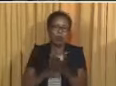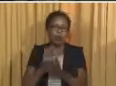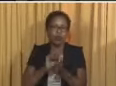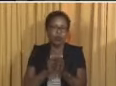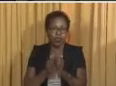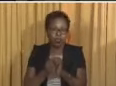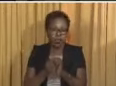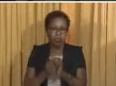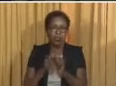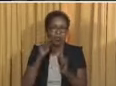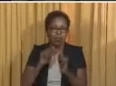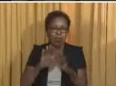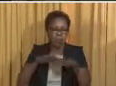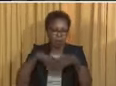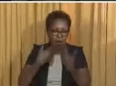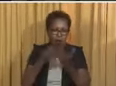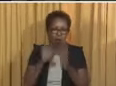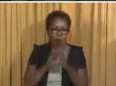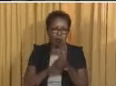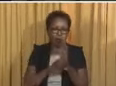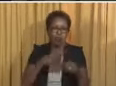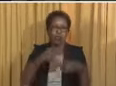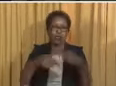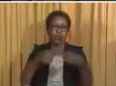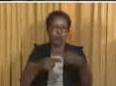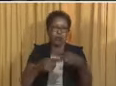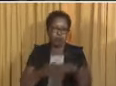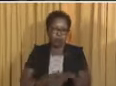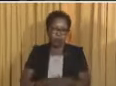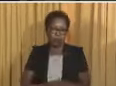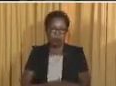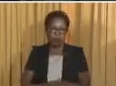successful constitutions to thrive.